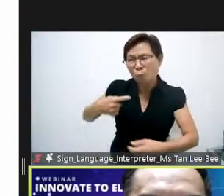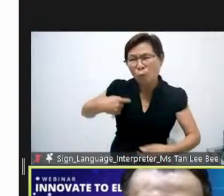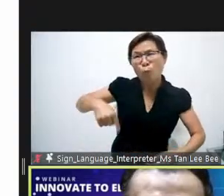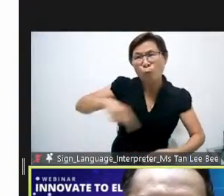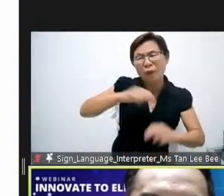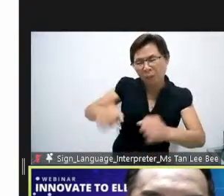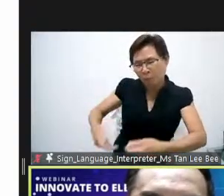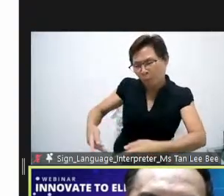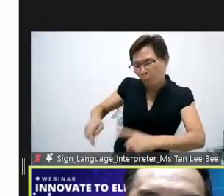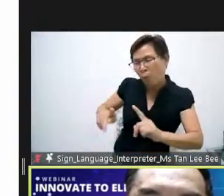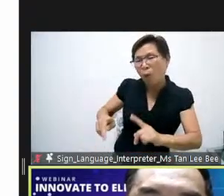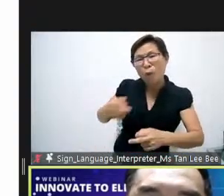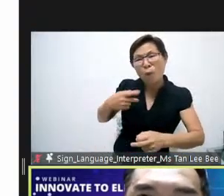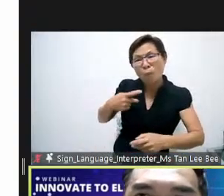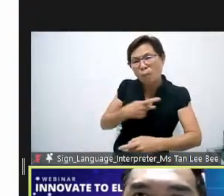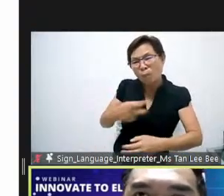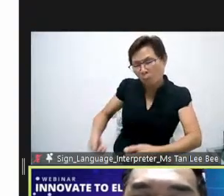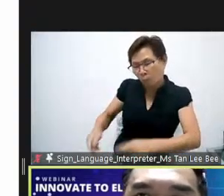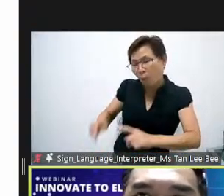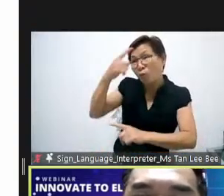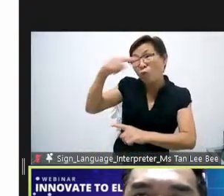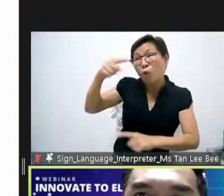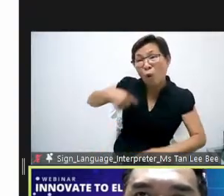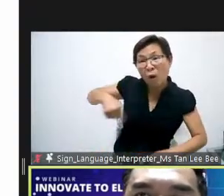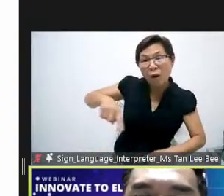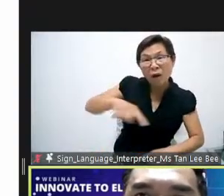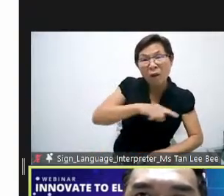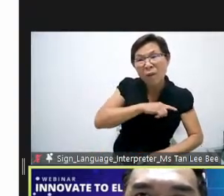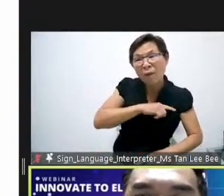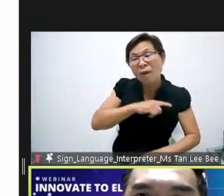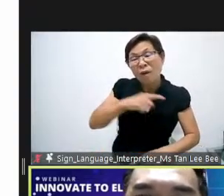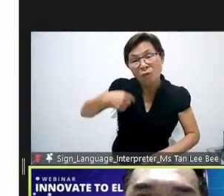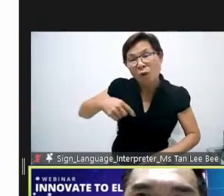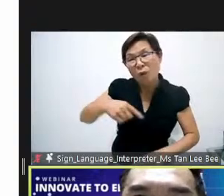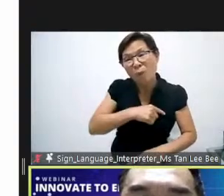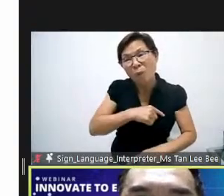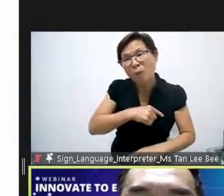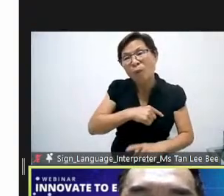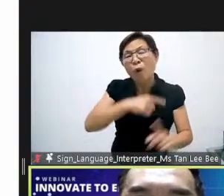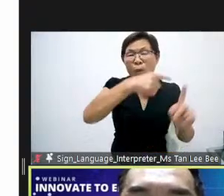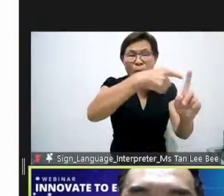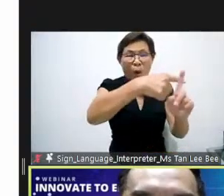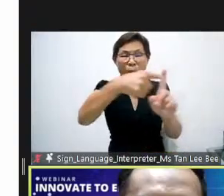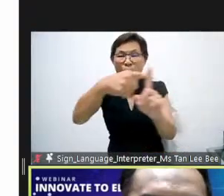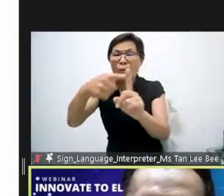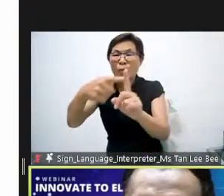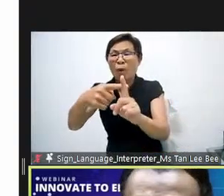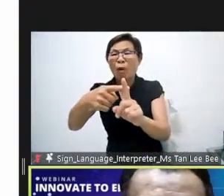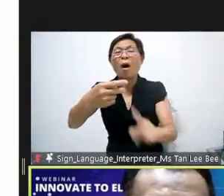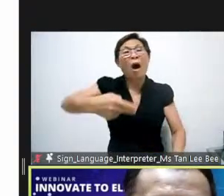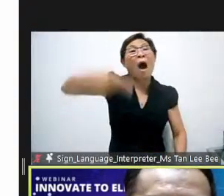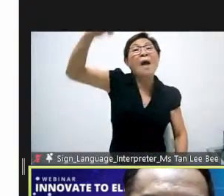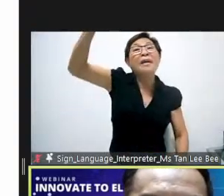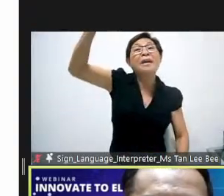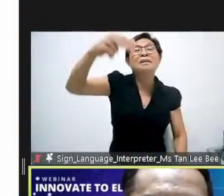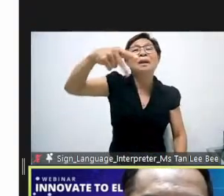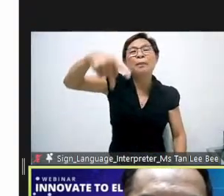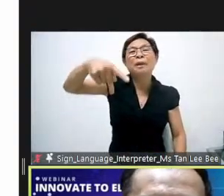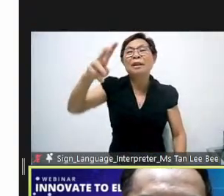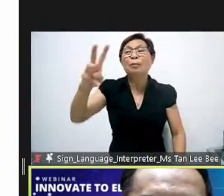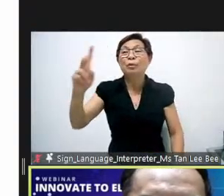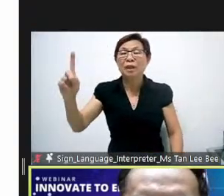to collaborate with in order for us to bring the impacts to the highest level. Also, we have